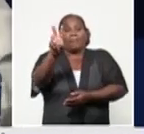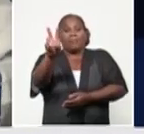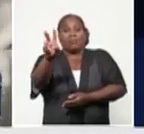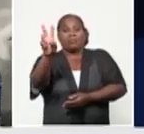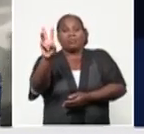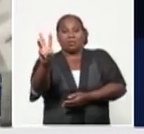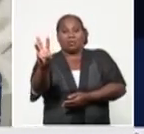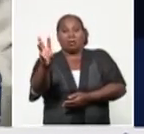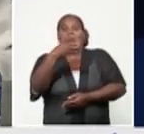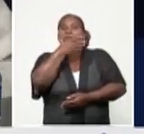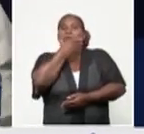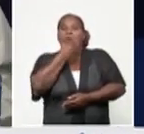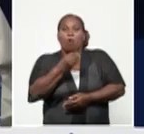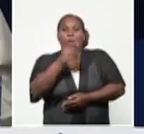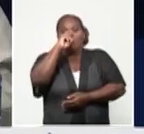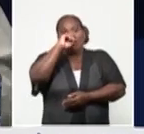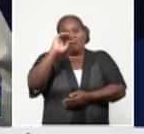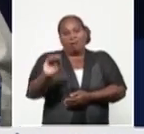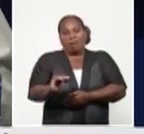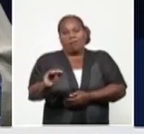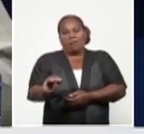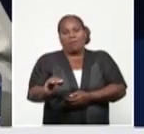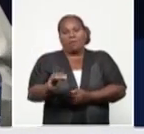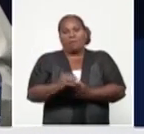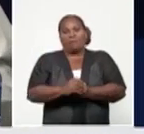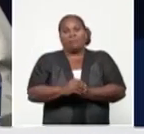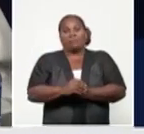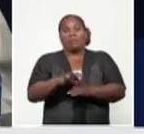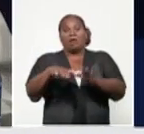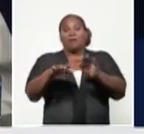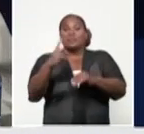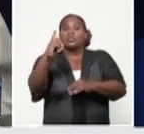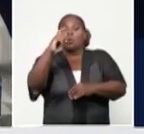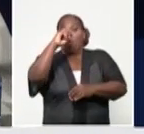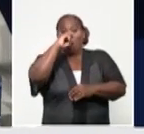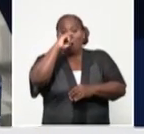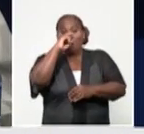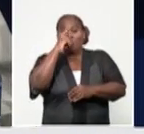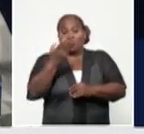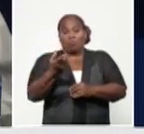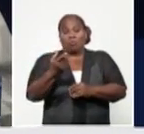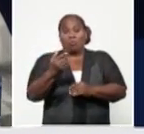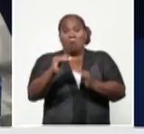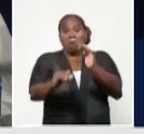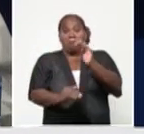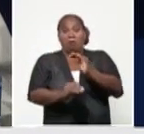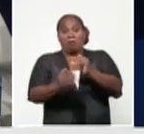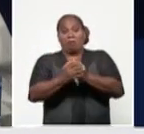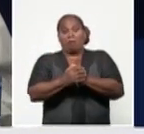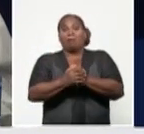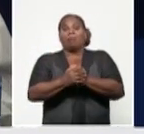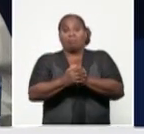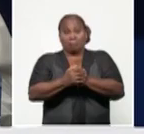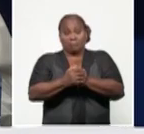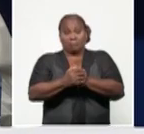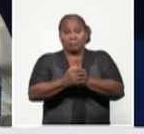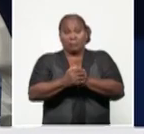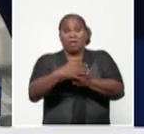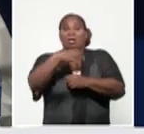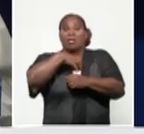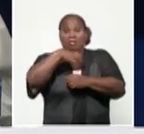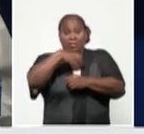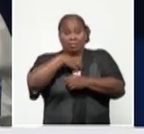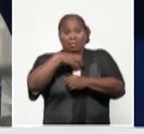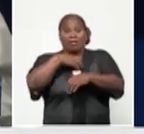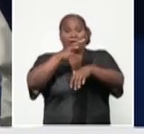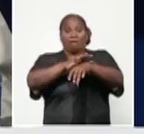Nonetheless, in Cuba, 323 young people, children, even infants under the age of 1 have been